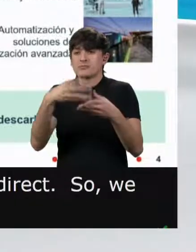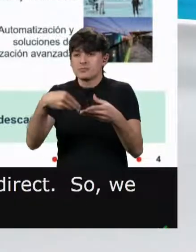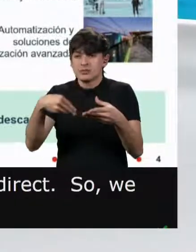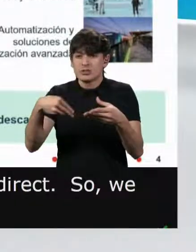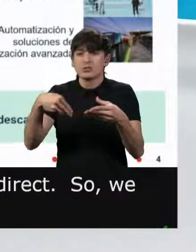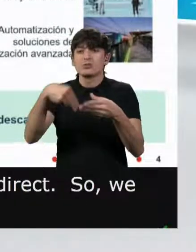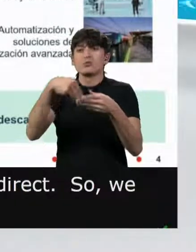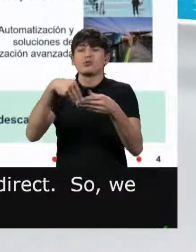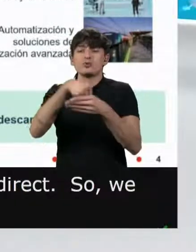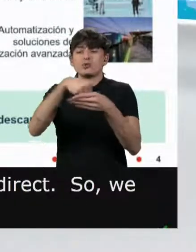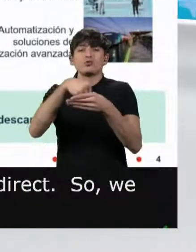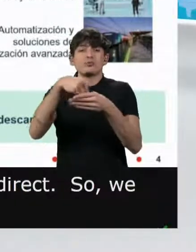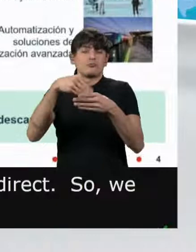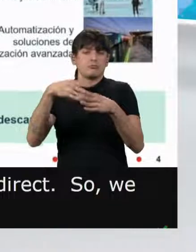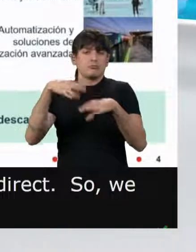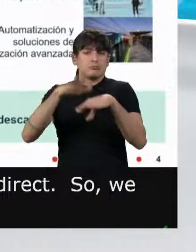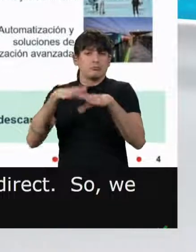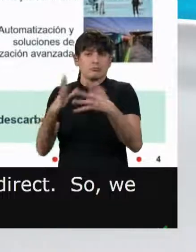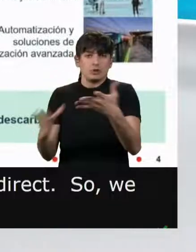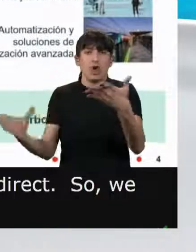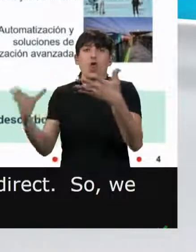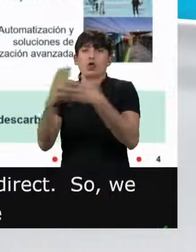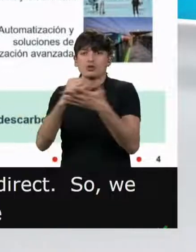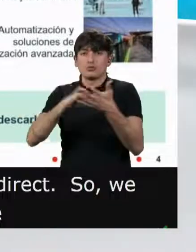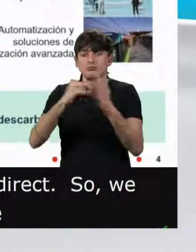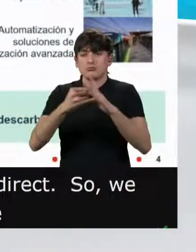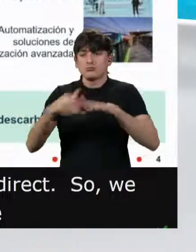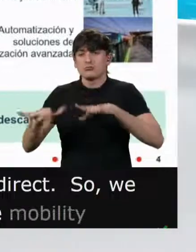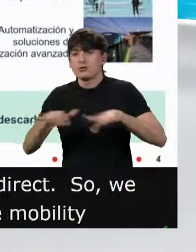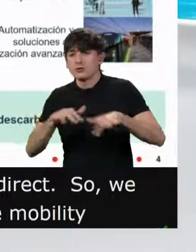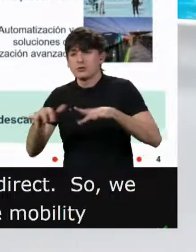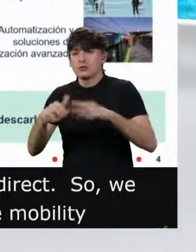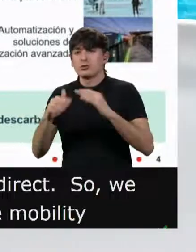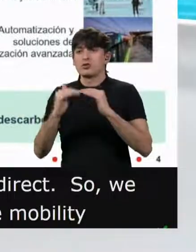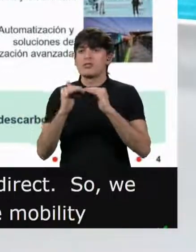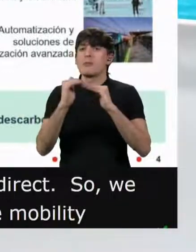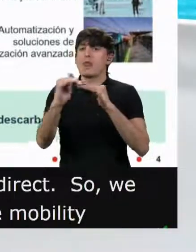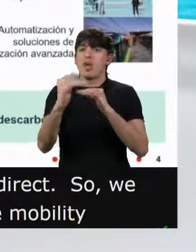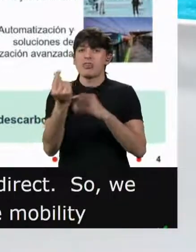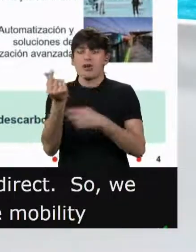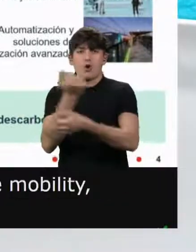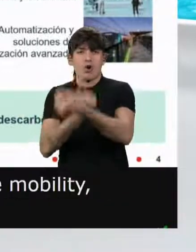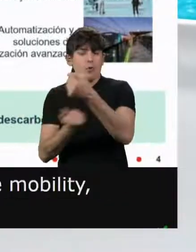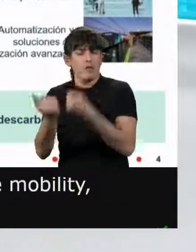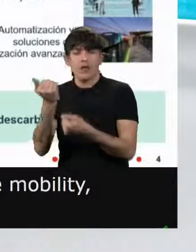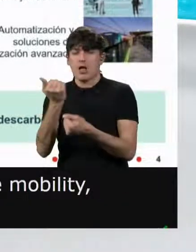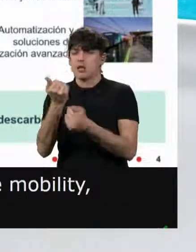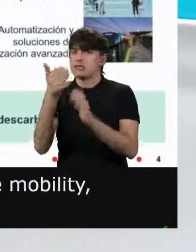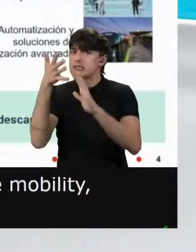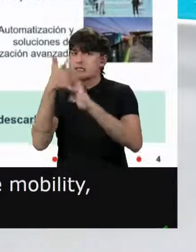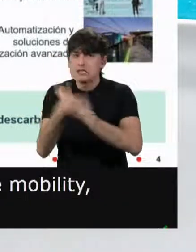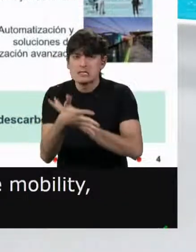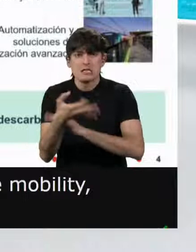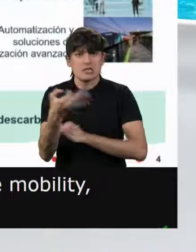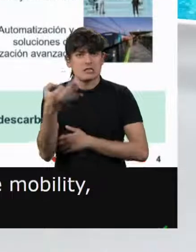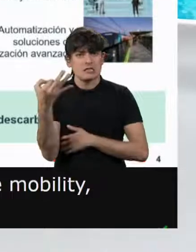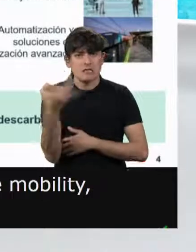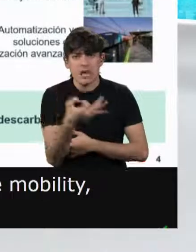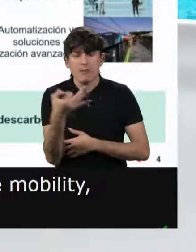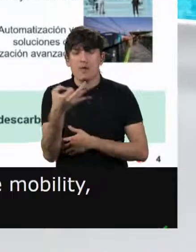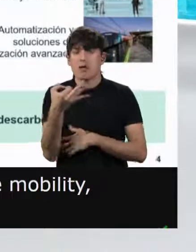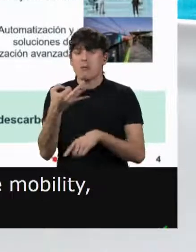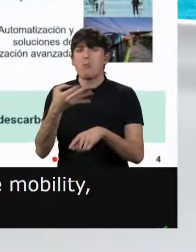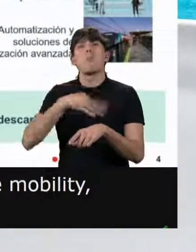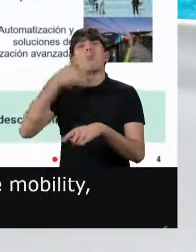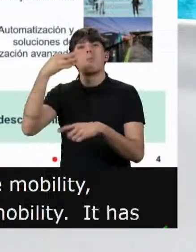inclusive mobility, mobility for everyone, smart mobility, economic mobility has to make sense, has